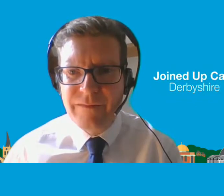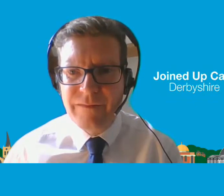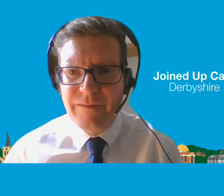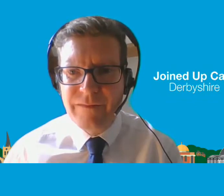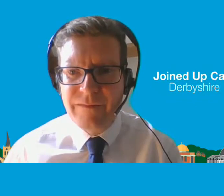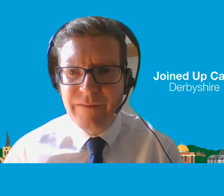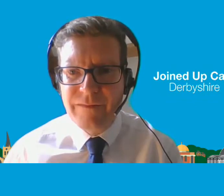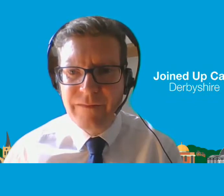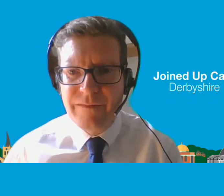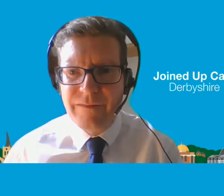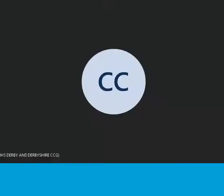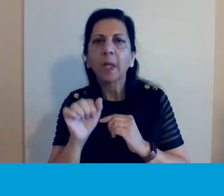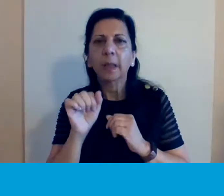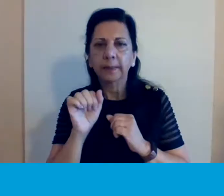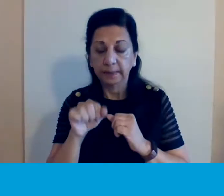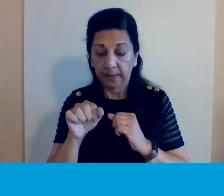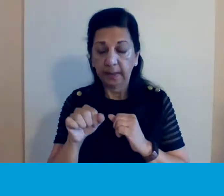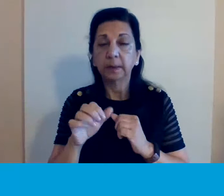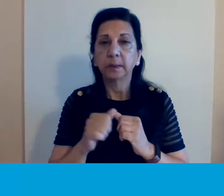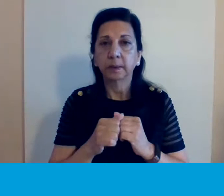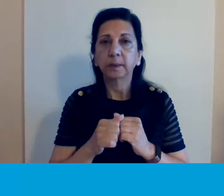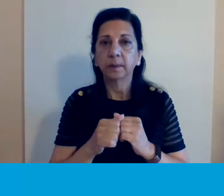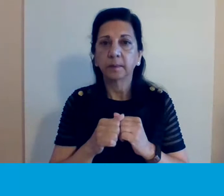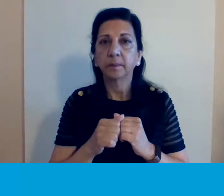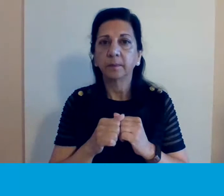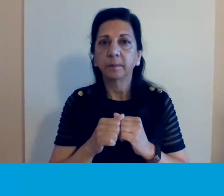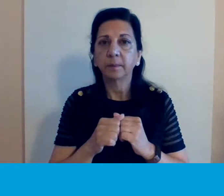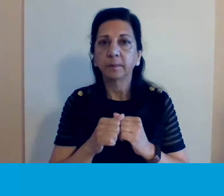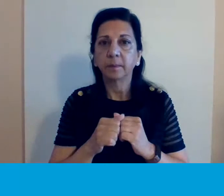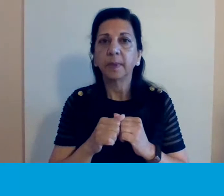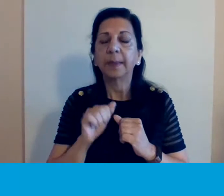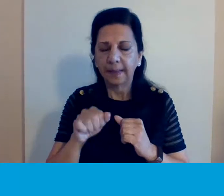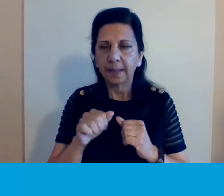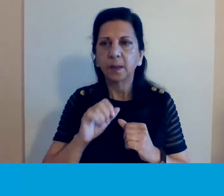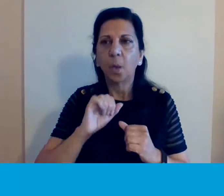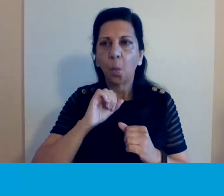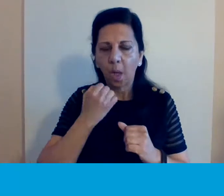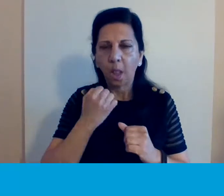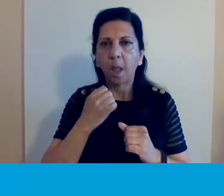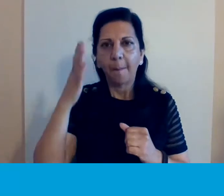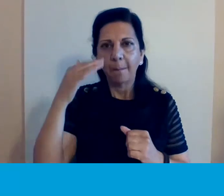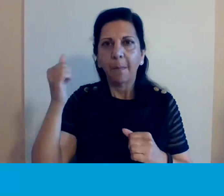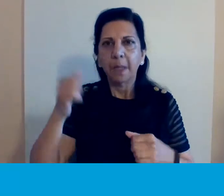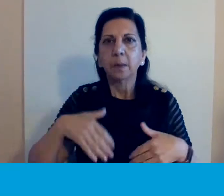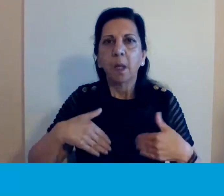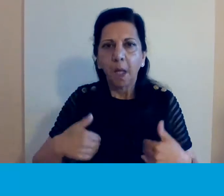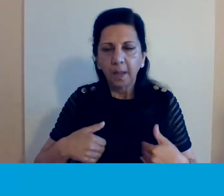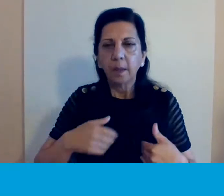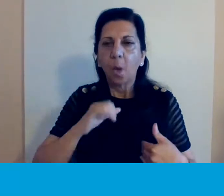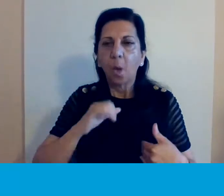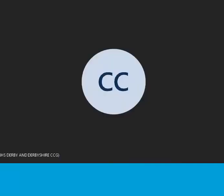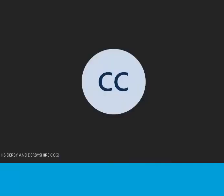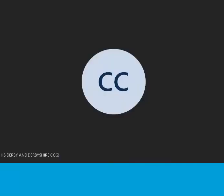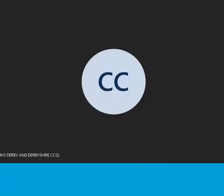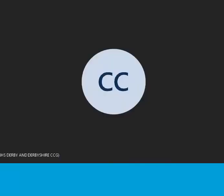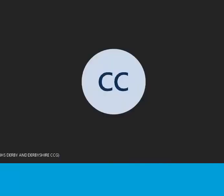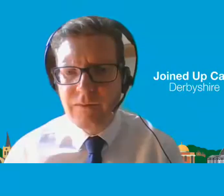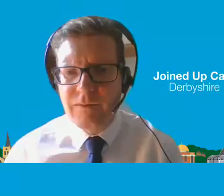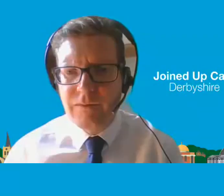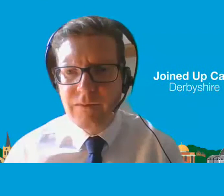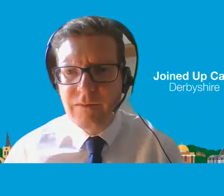yeah, that was the question I picked up earlier in the answer. It's going to continue for the foreseeable future. Thank you. And